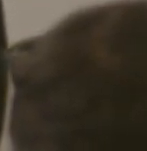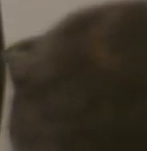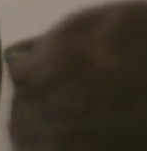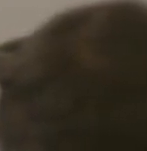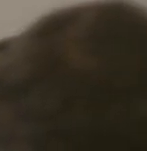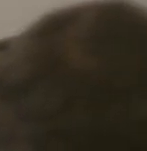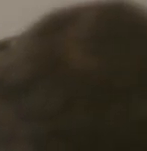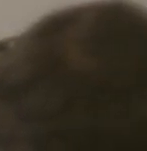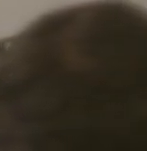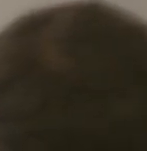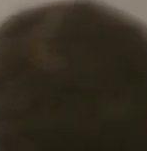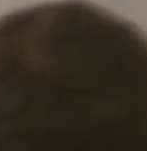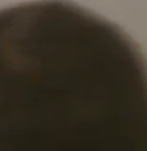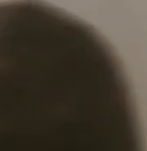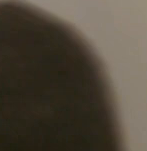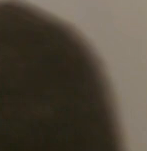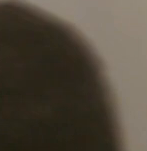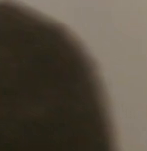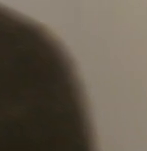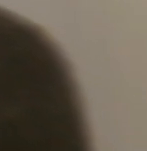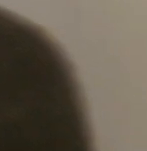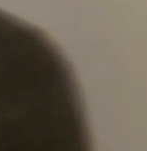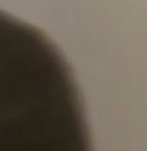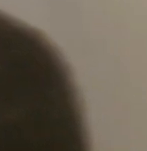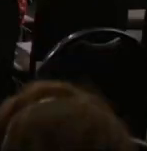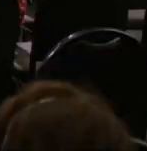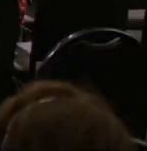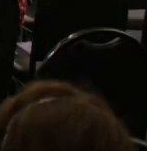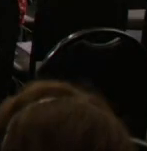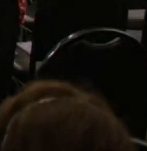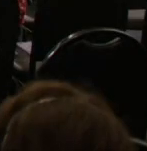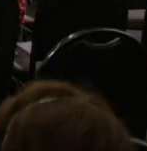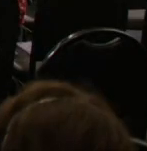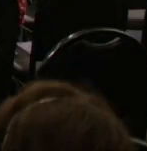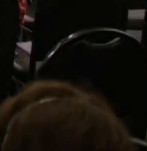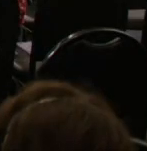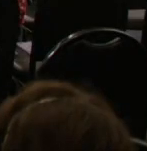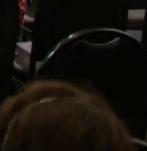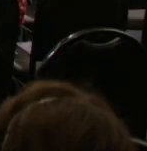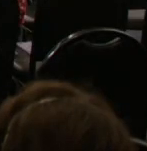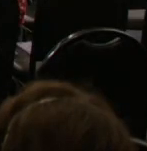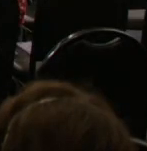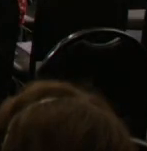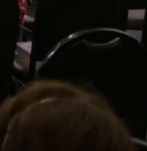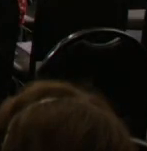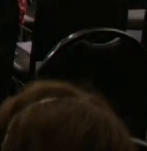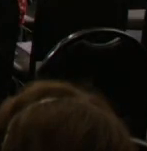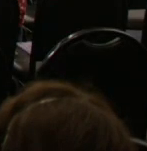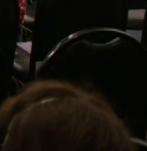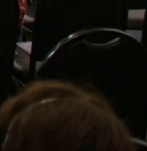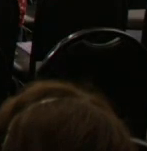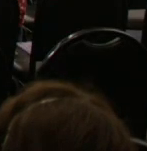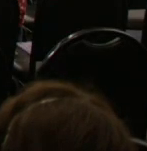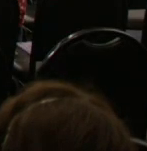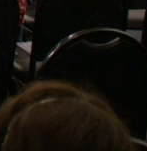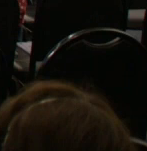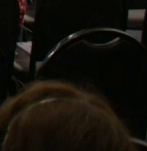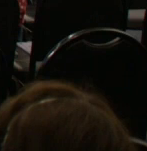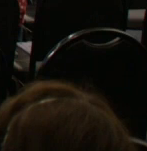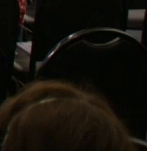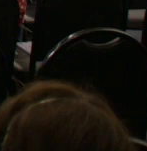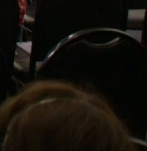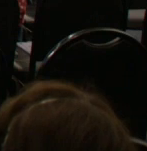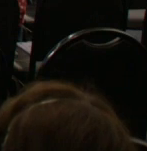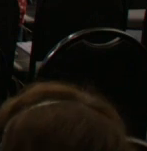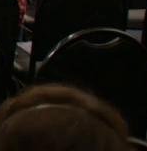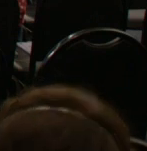we celebrate this fourth edition of the Global Solutions Forum, which brings together experts, sustainable development experts from across the